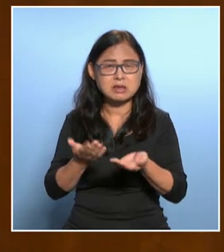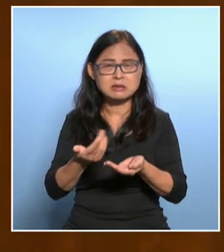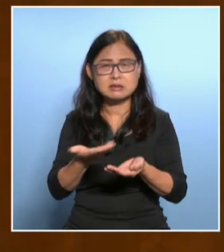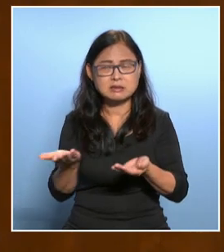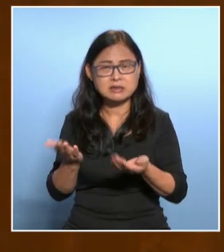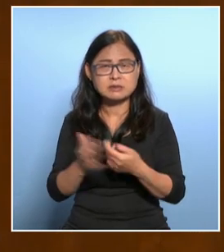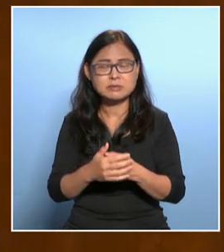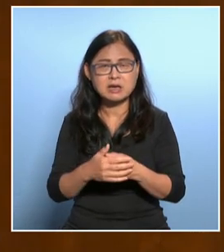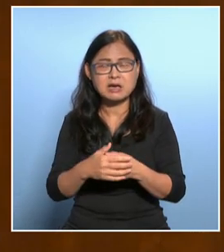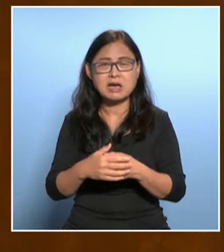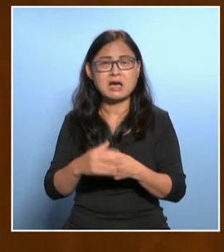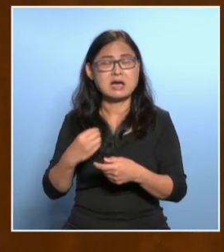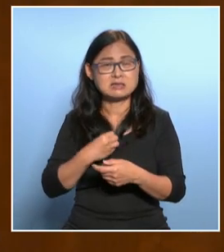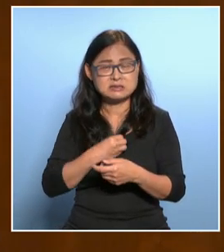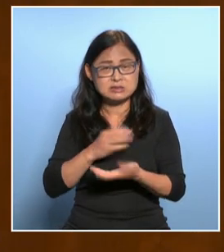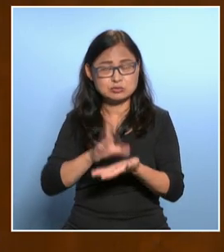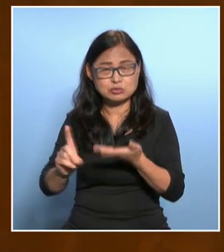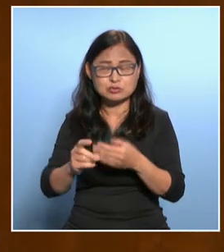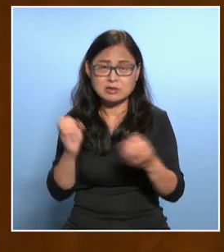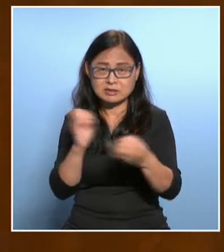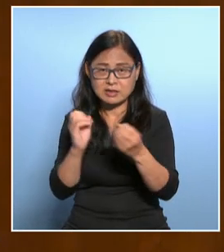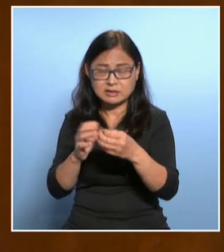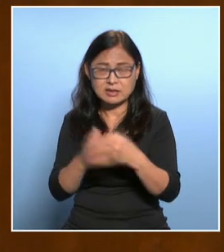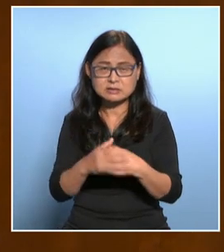Is that necessary? We are in need of